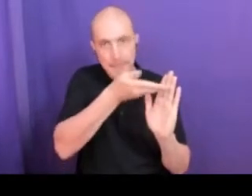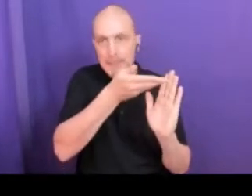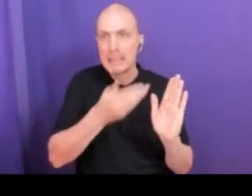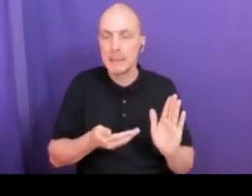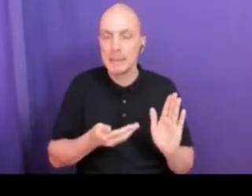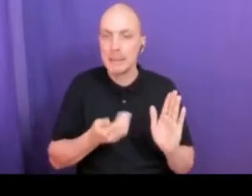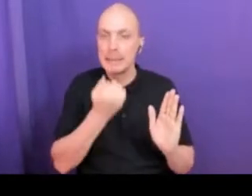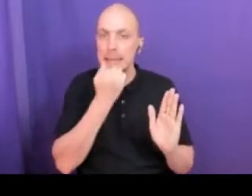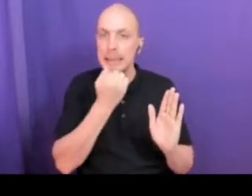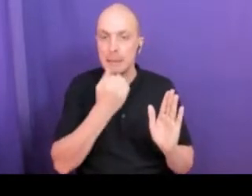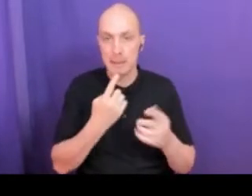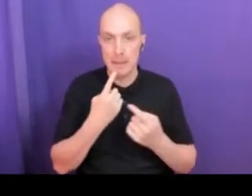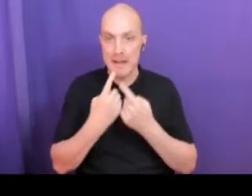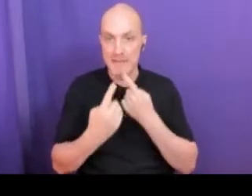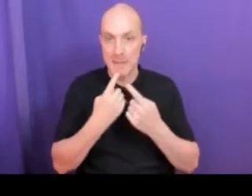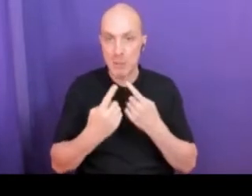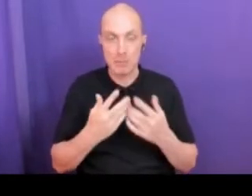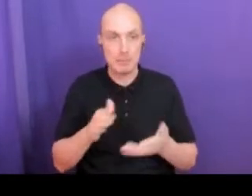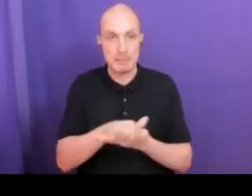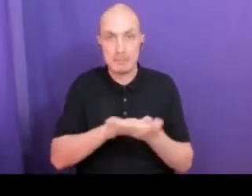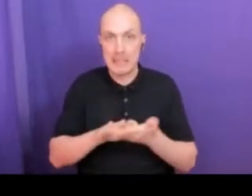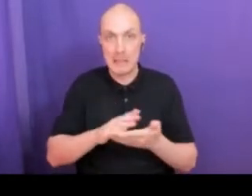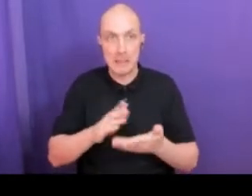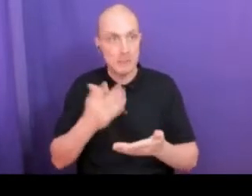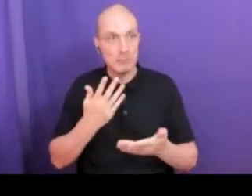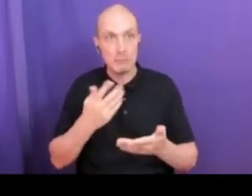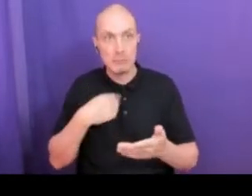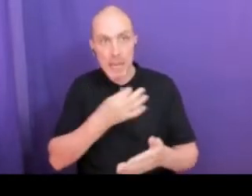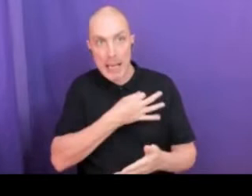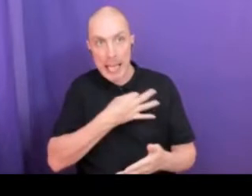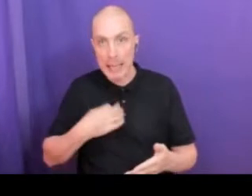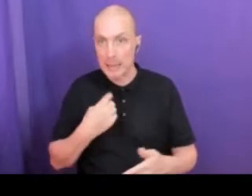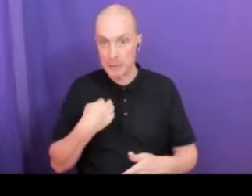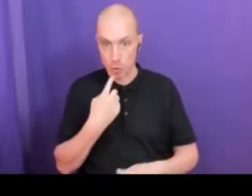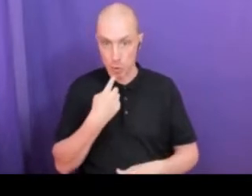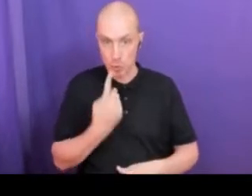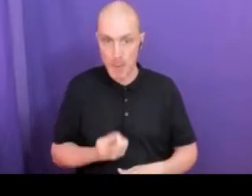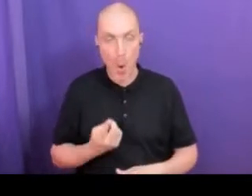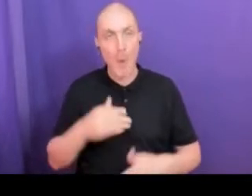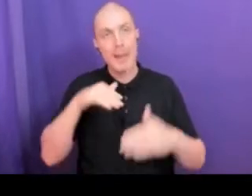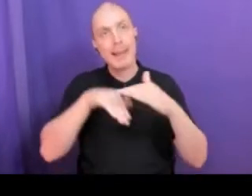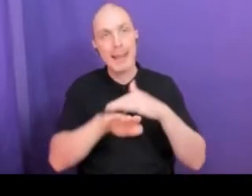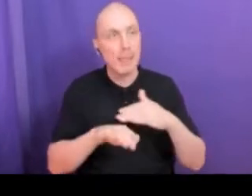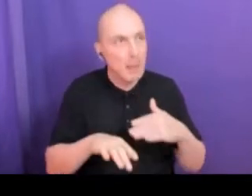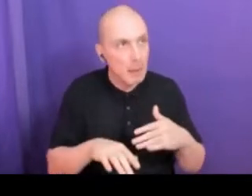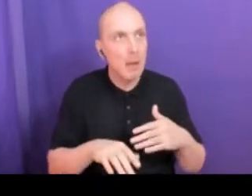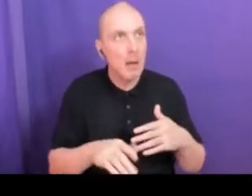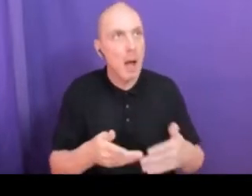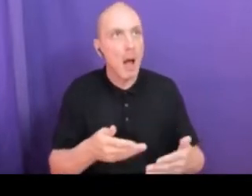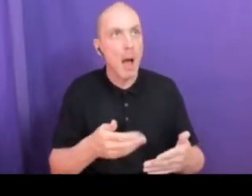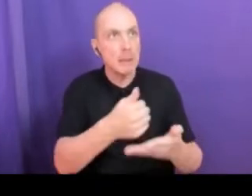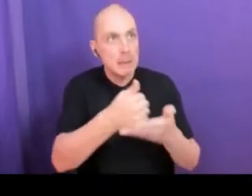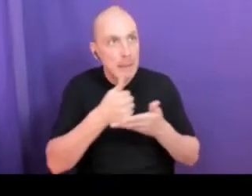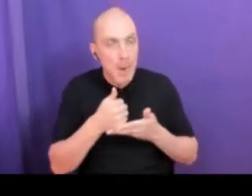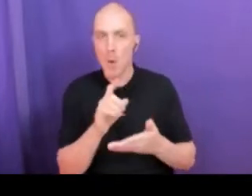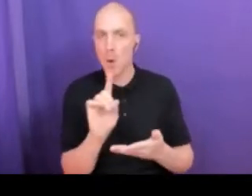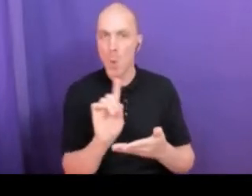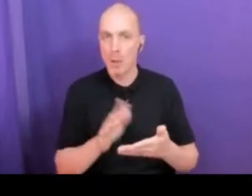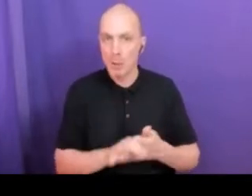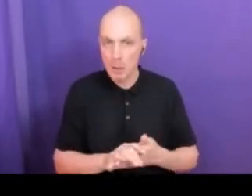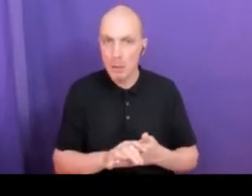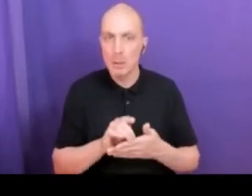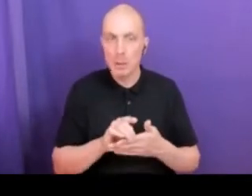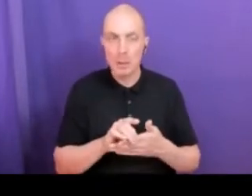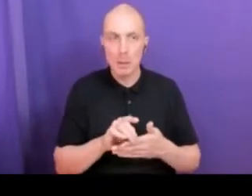clinic tomorrow with a cognitive complaint, what's likely to happen to me? This is really useful as well for putting patient experience in context. So we have a lot